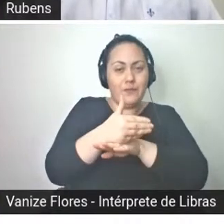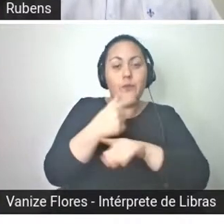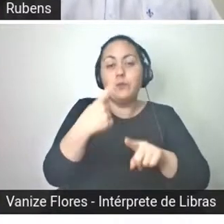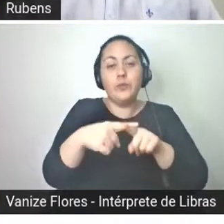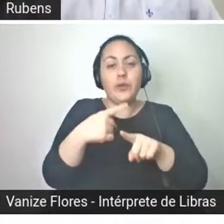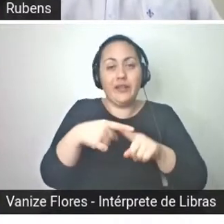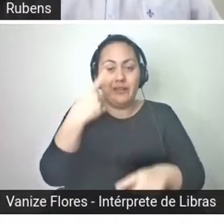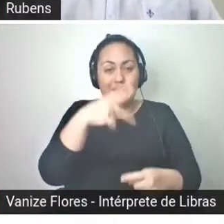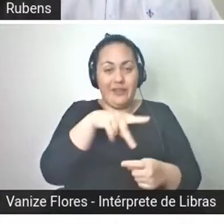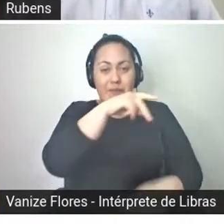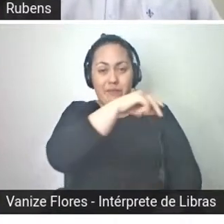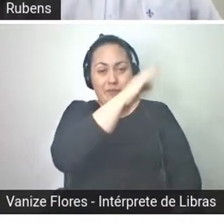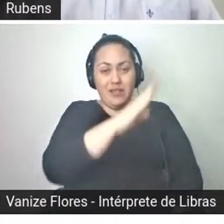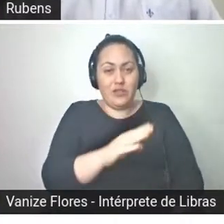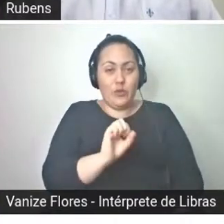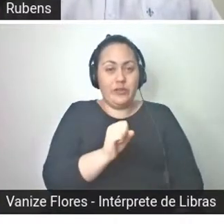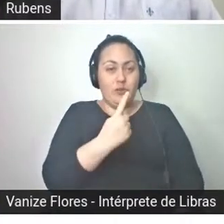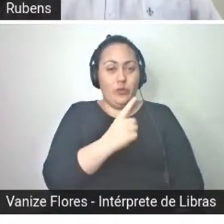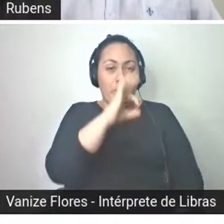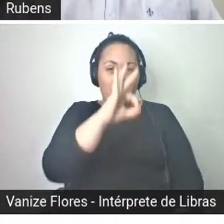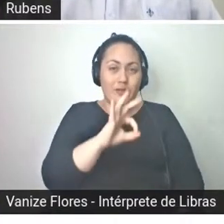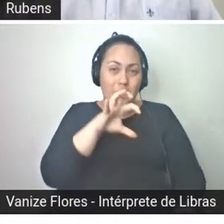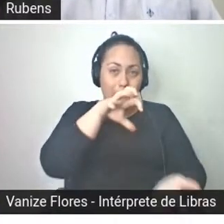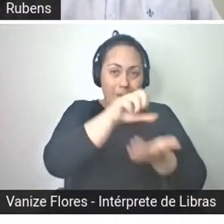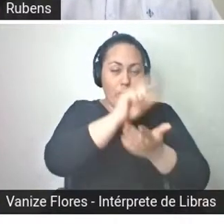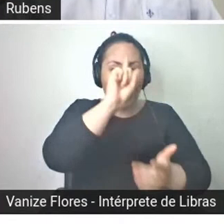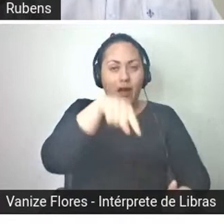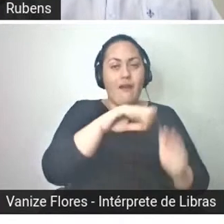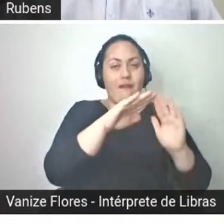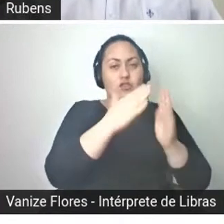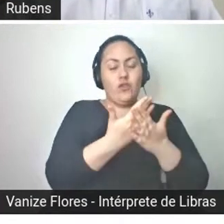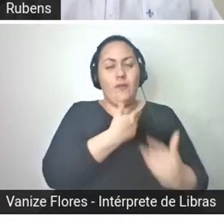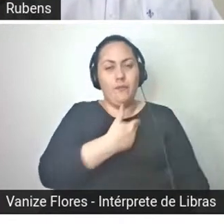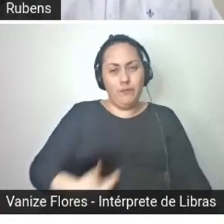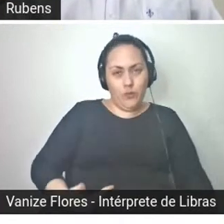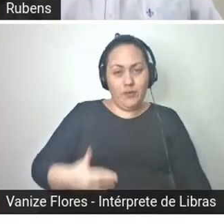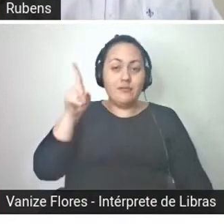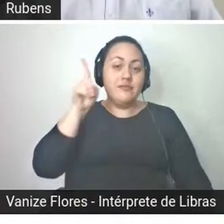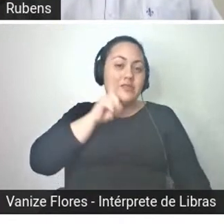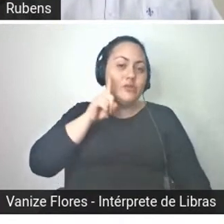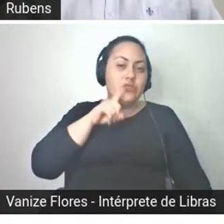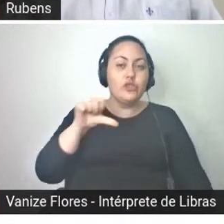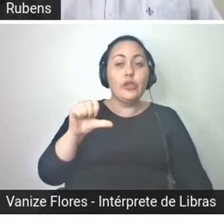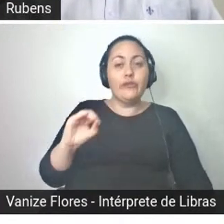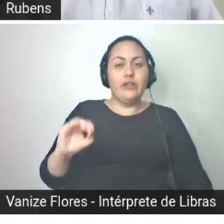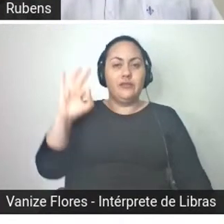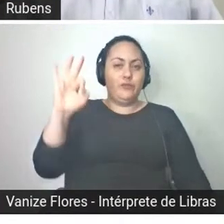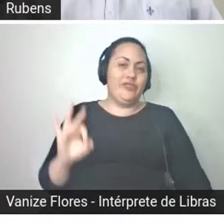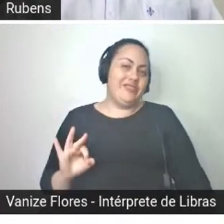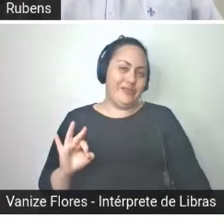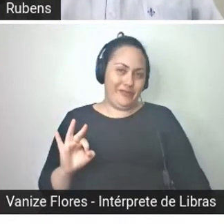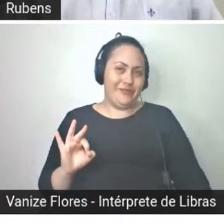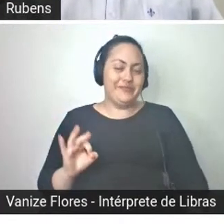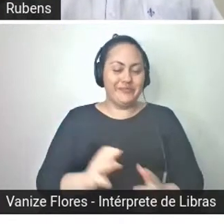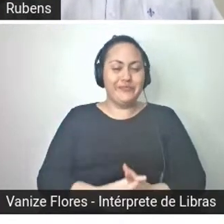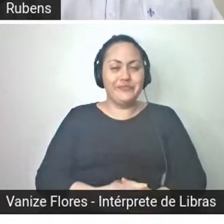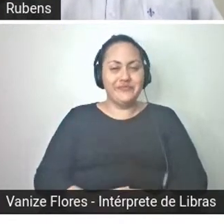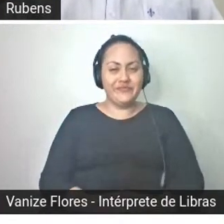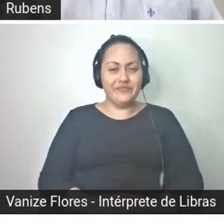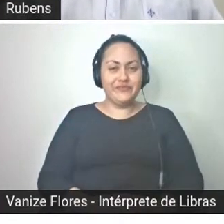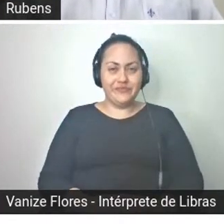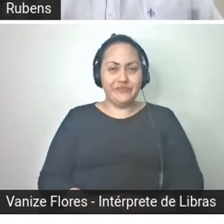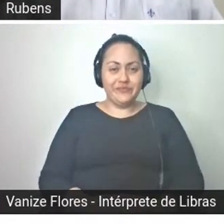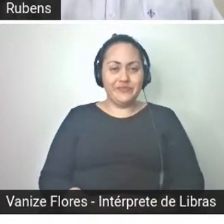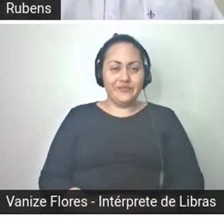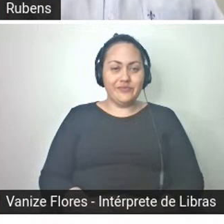da matrícula na educação básica é pública, nos Estados Unidos é 90%. Another point is